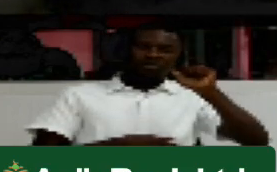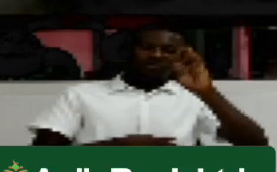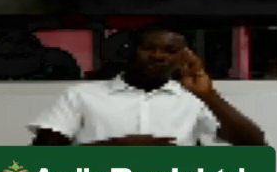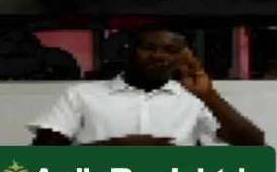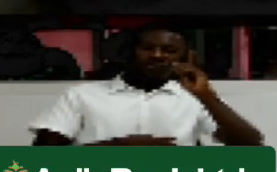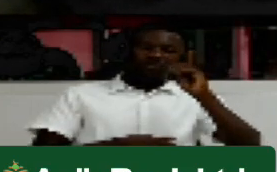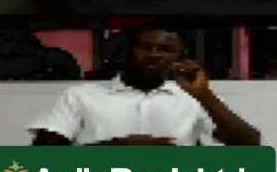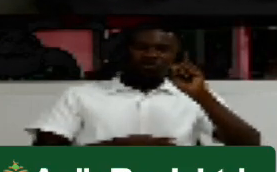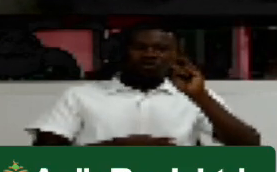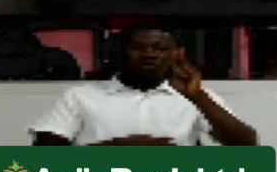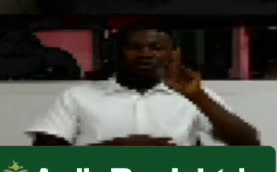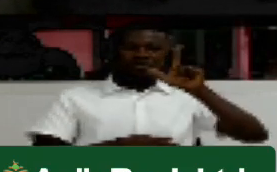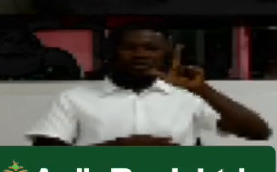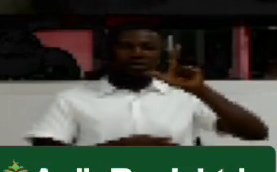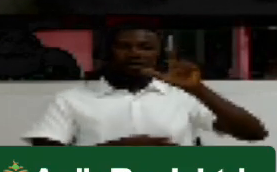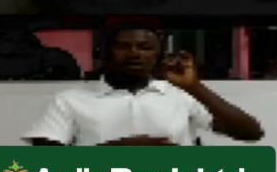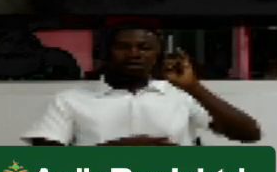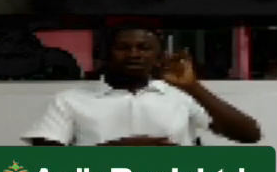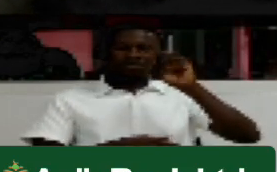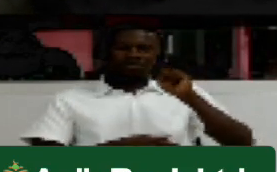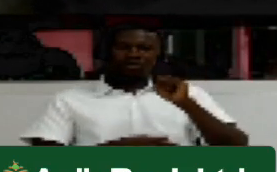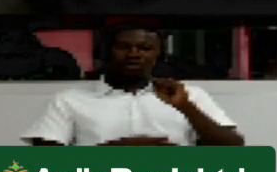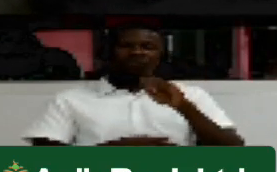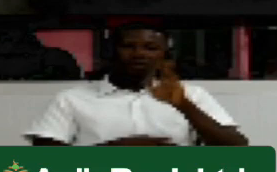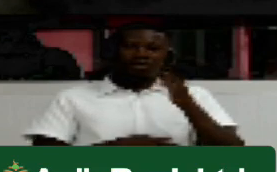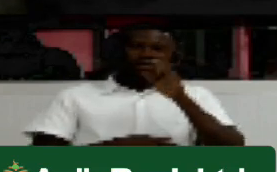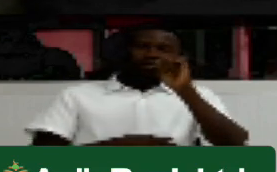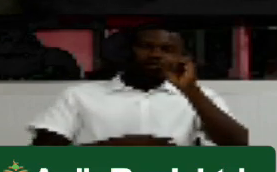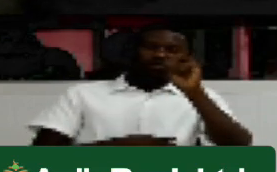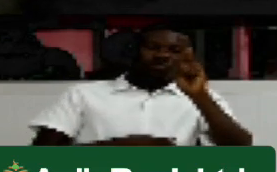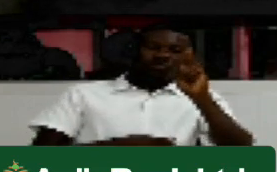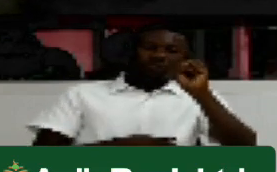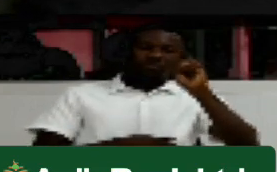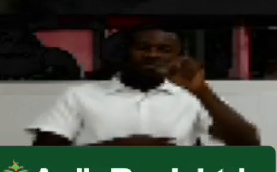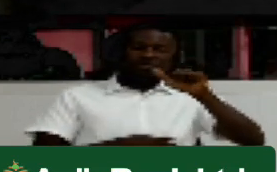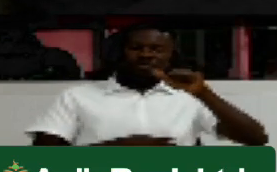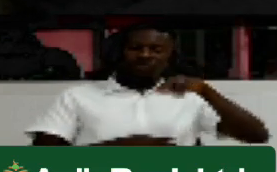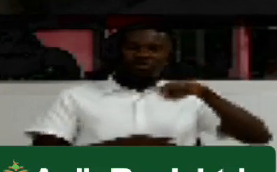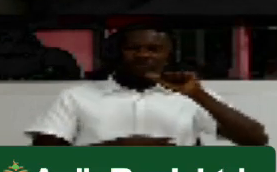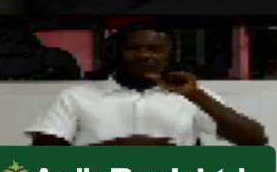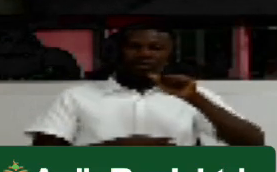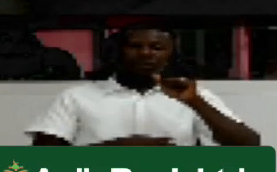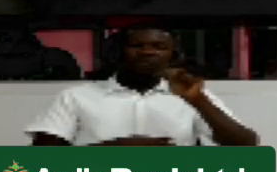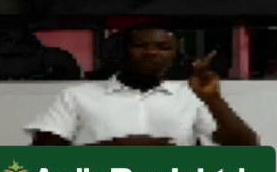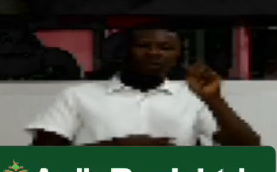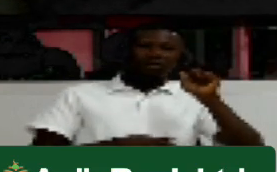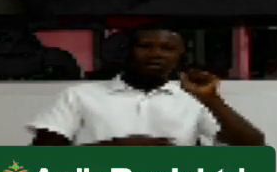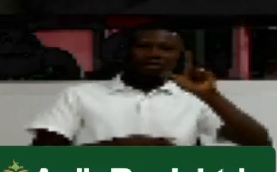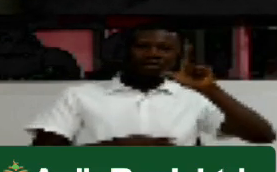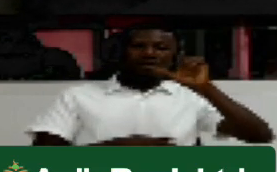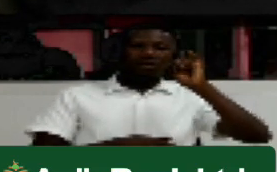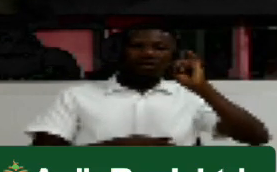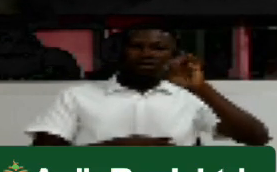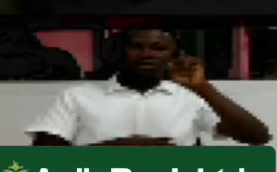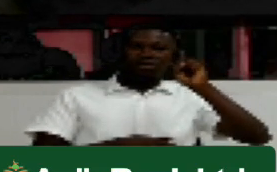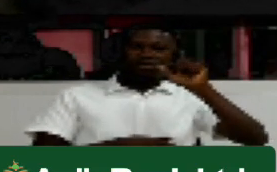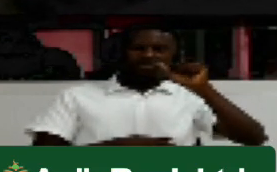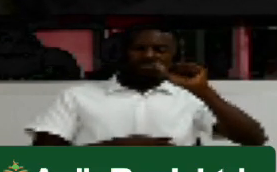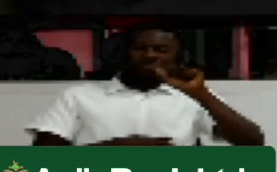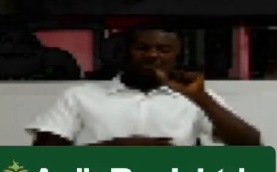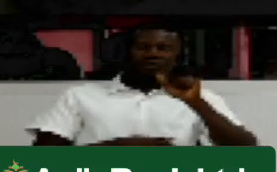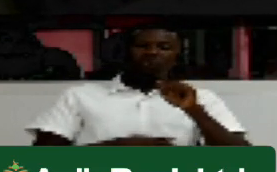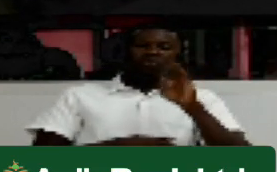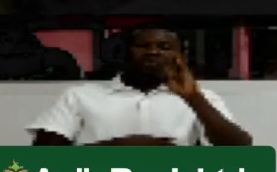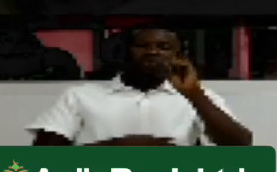Sanyang, Usman Sembende, Kalisco Pereira, Omar Baru, Red Cross